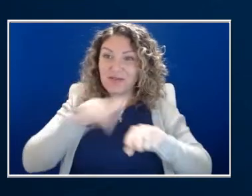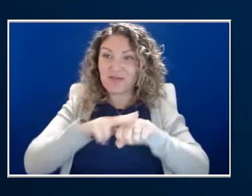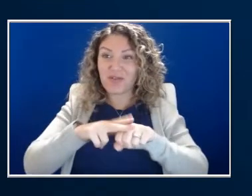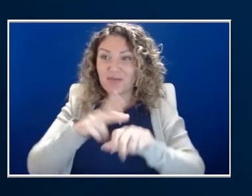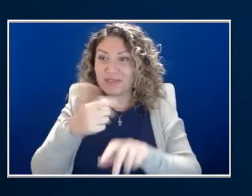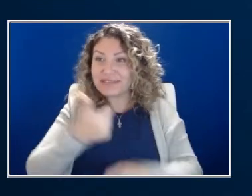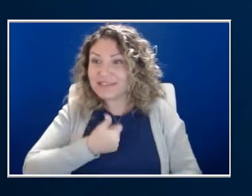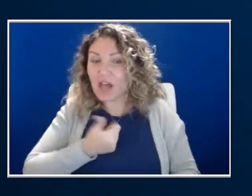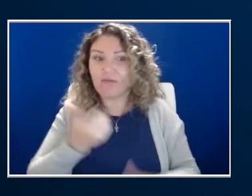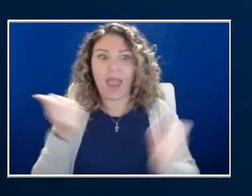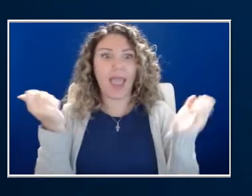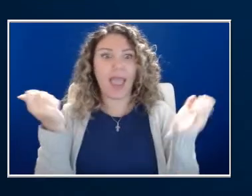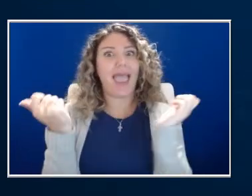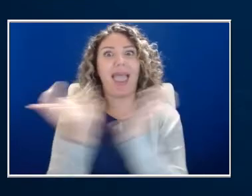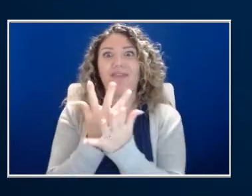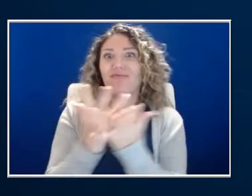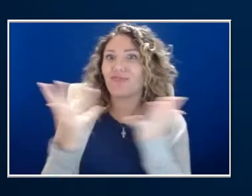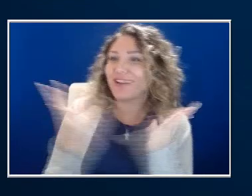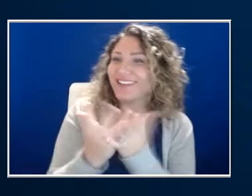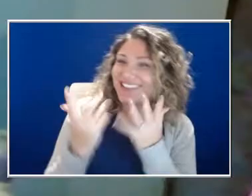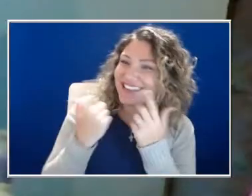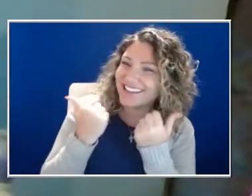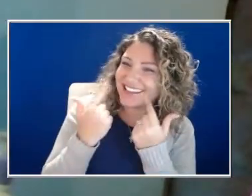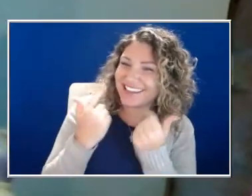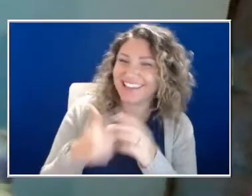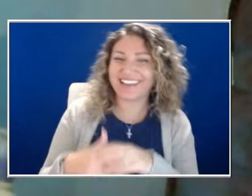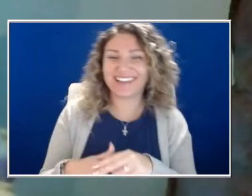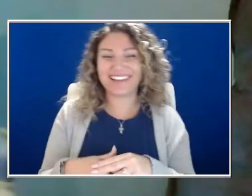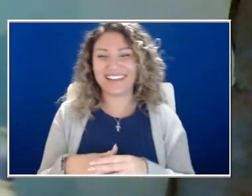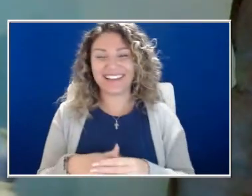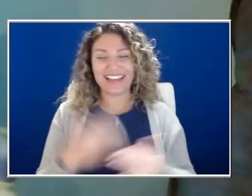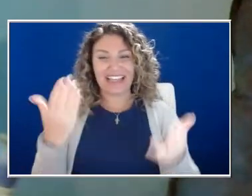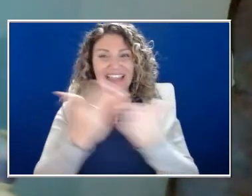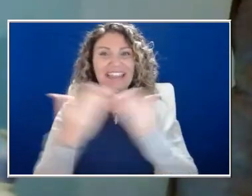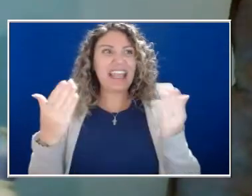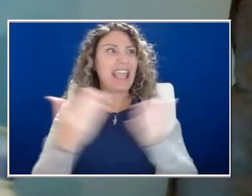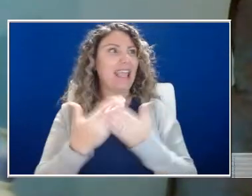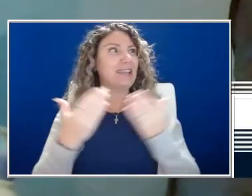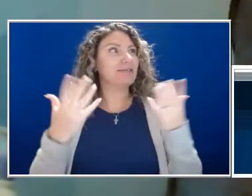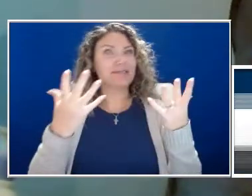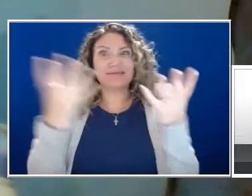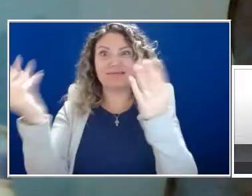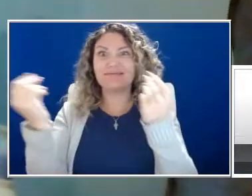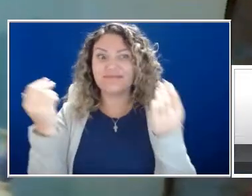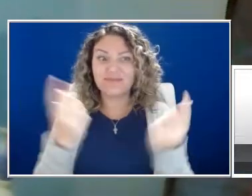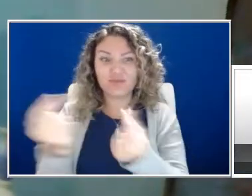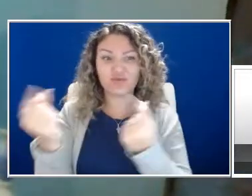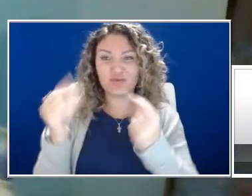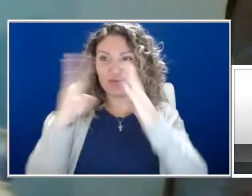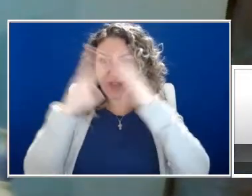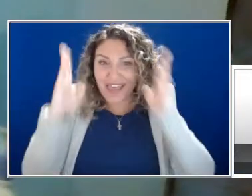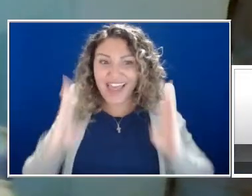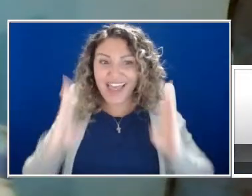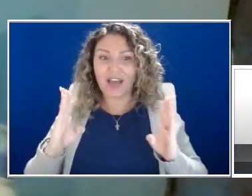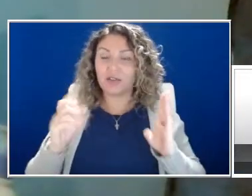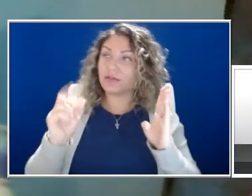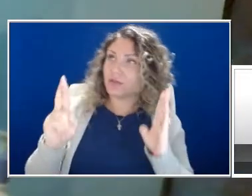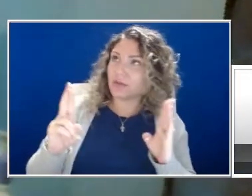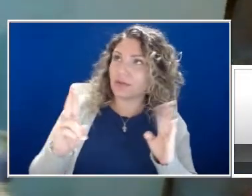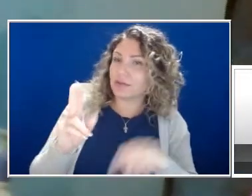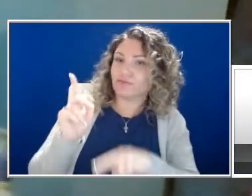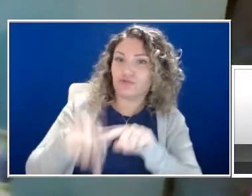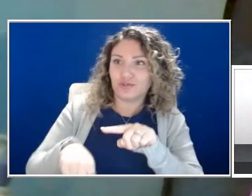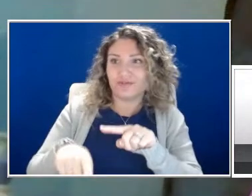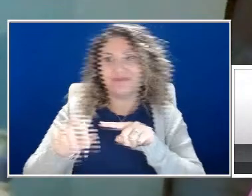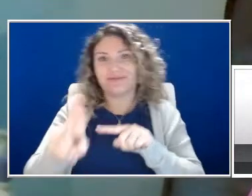gosh, just everything. I could do things around the house that I wasn't able to do before or didn't feel like doing